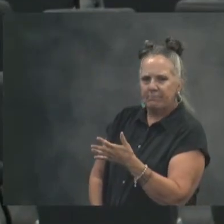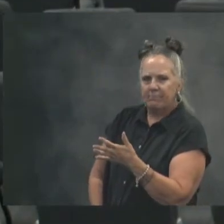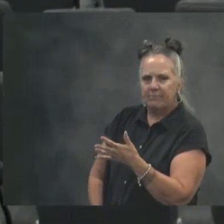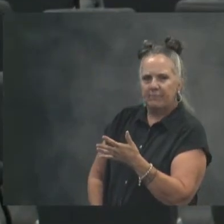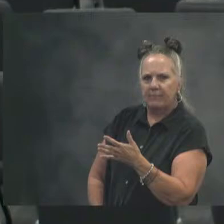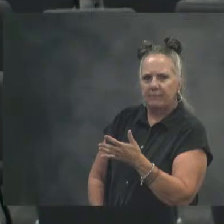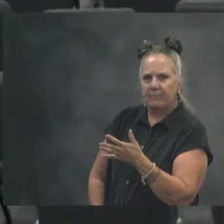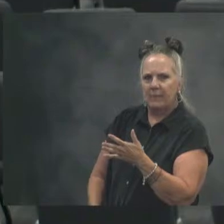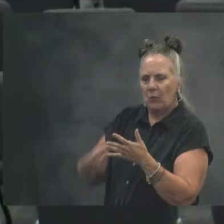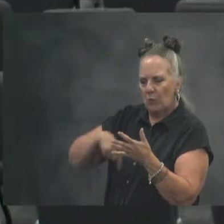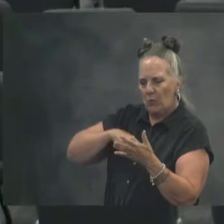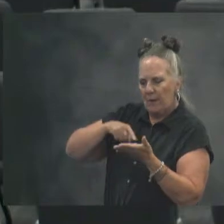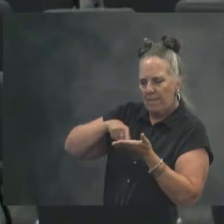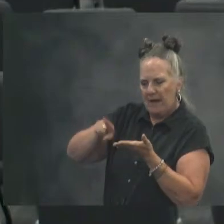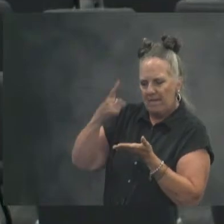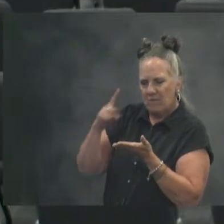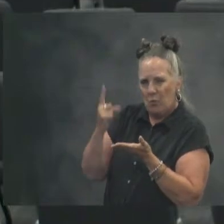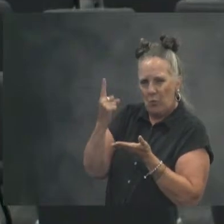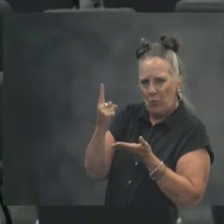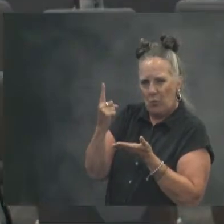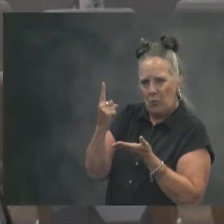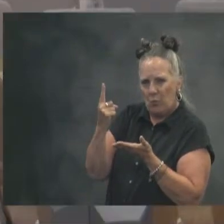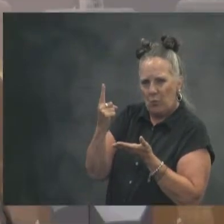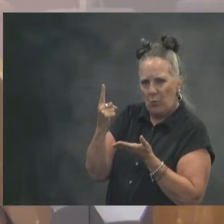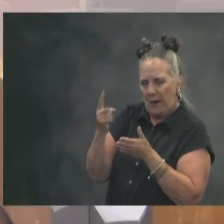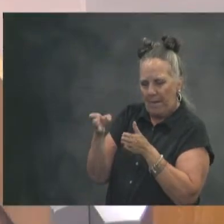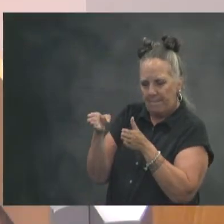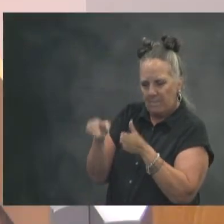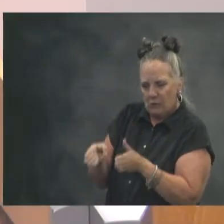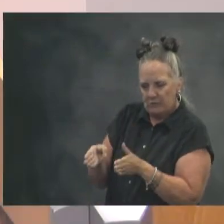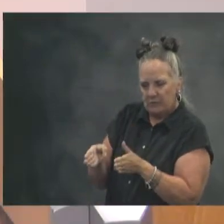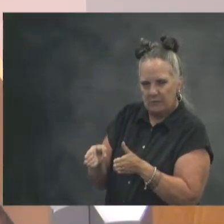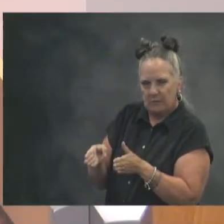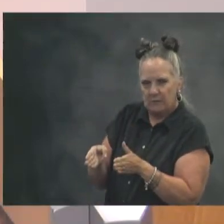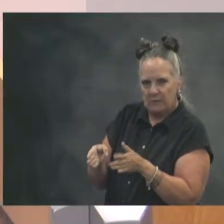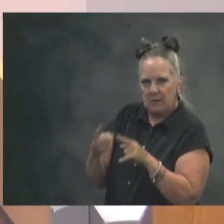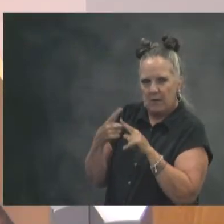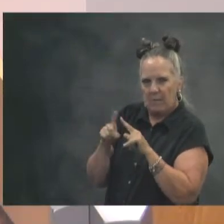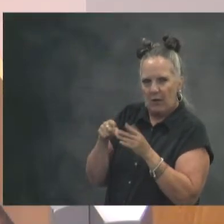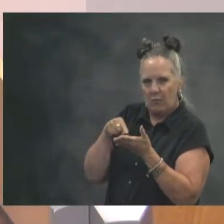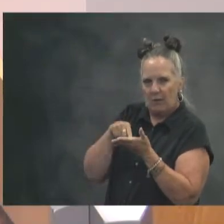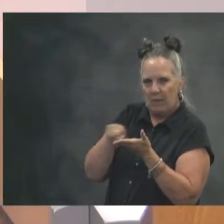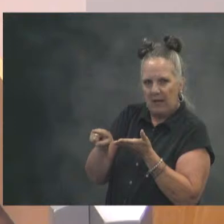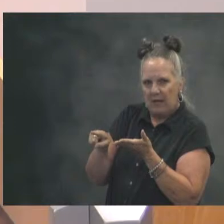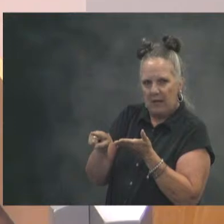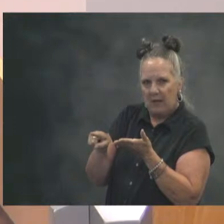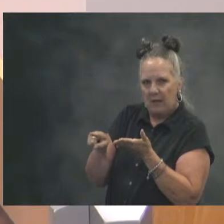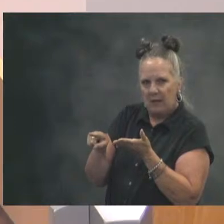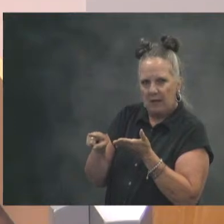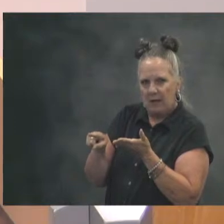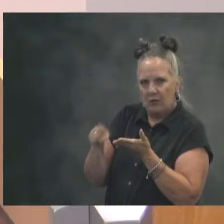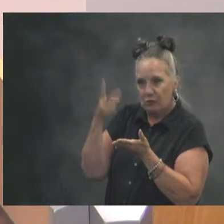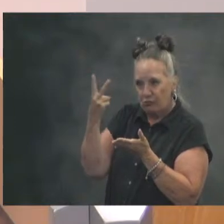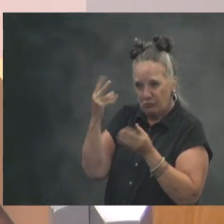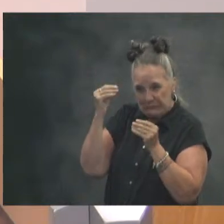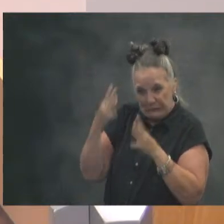we're paying for one person what we would pay for 2